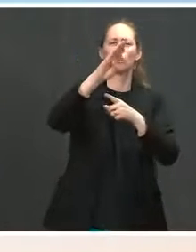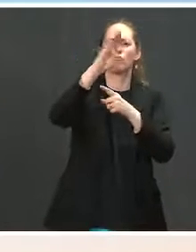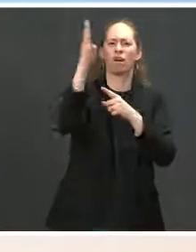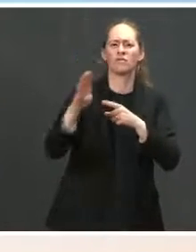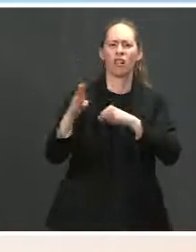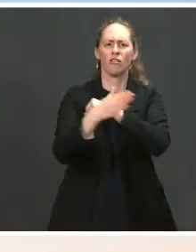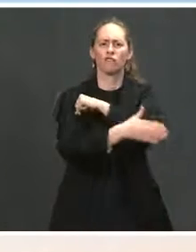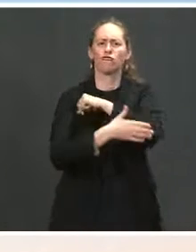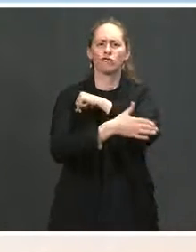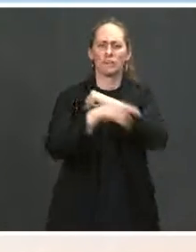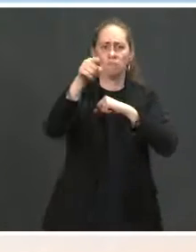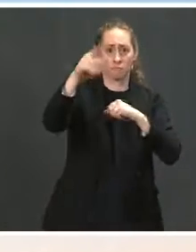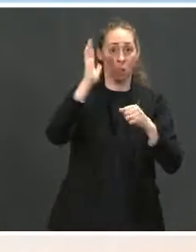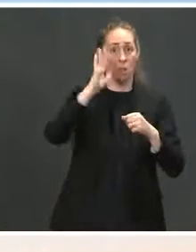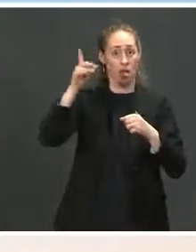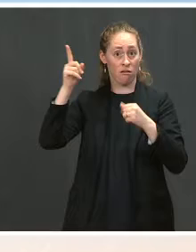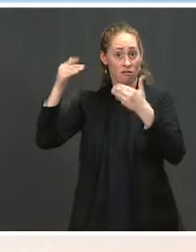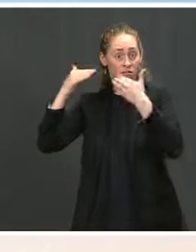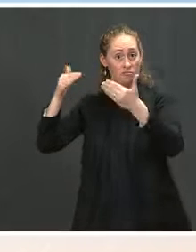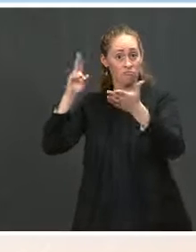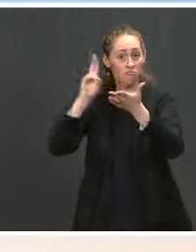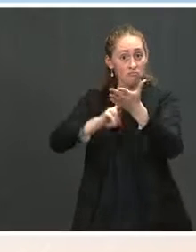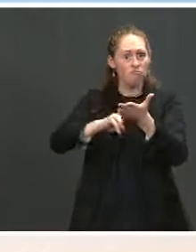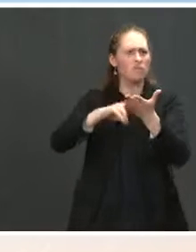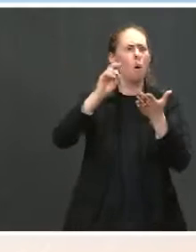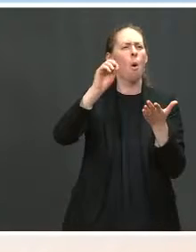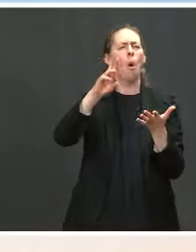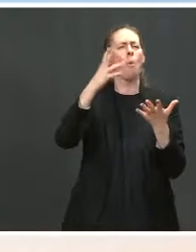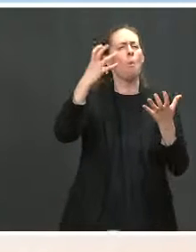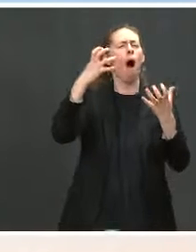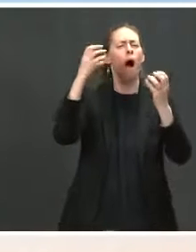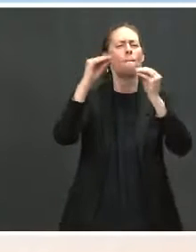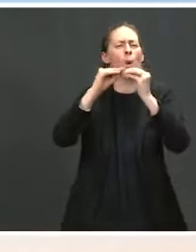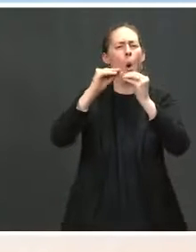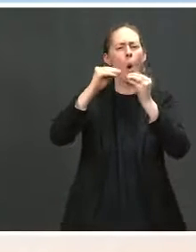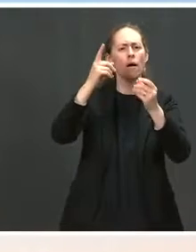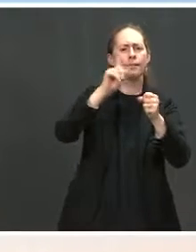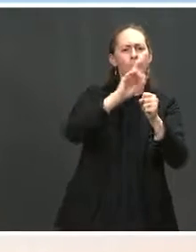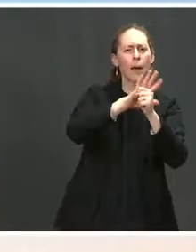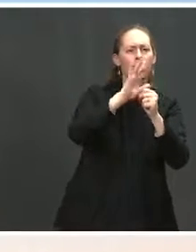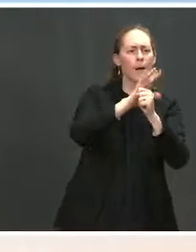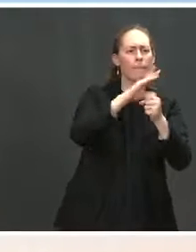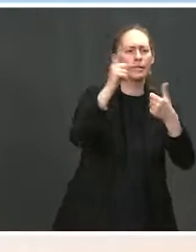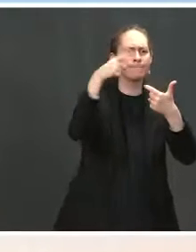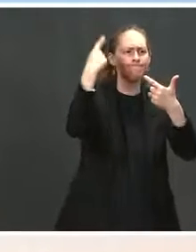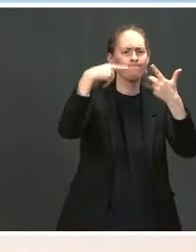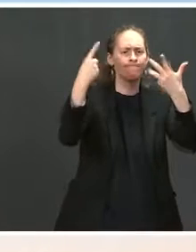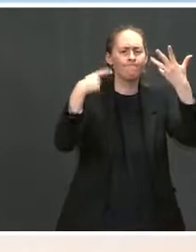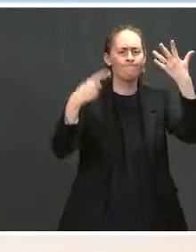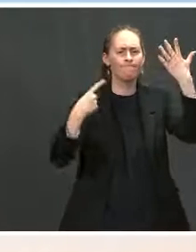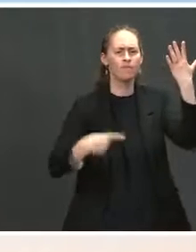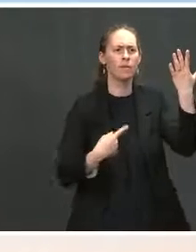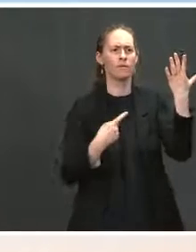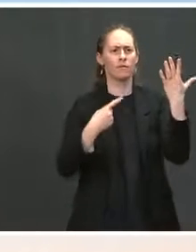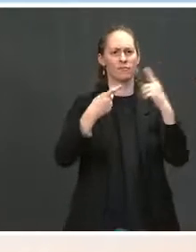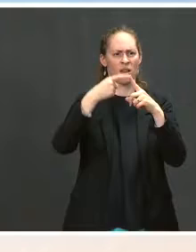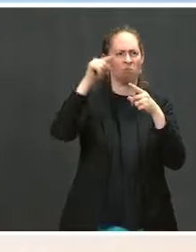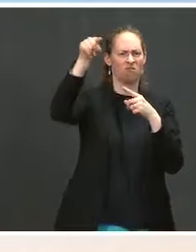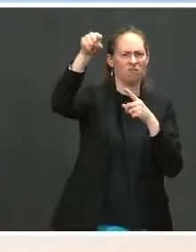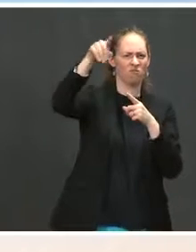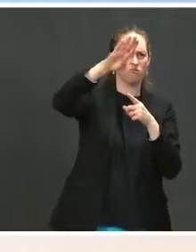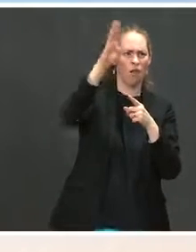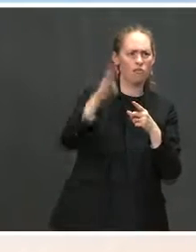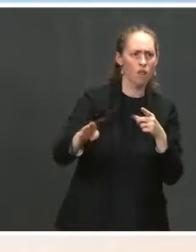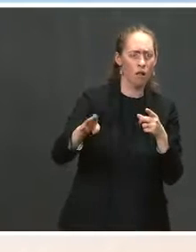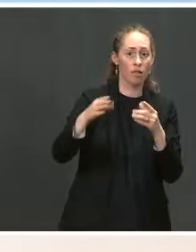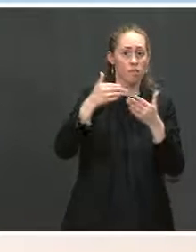summit? Or would he like to see more commitment from Brazil on deforestation before making a deal? Well,